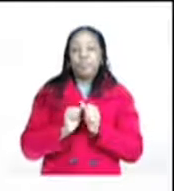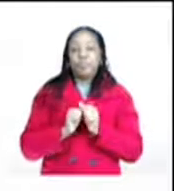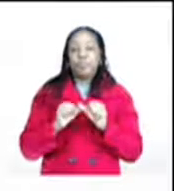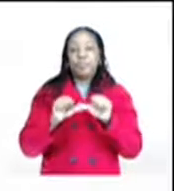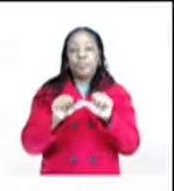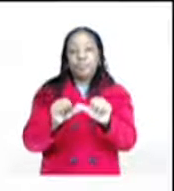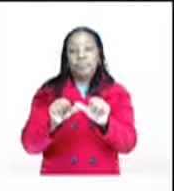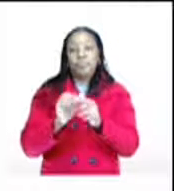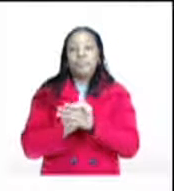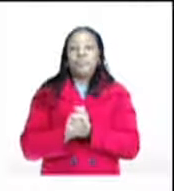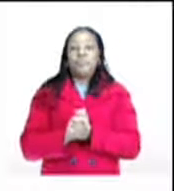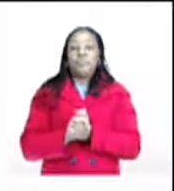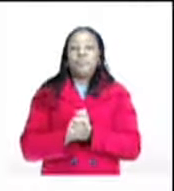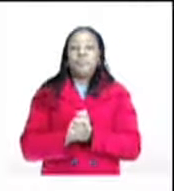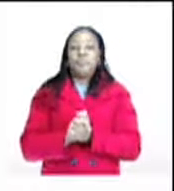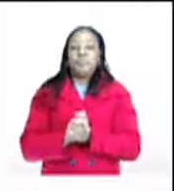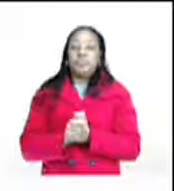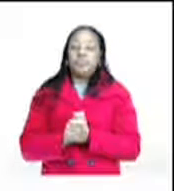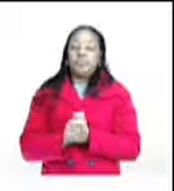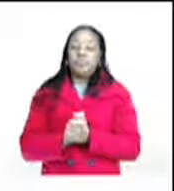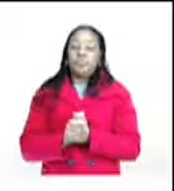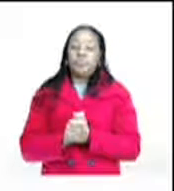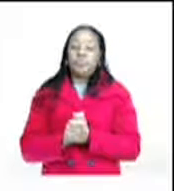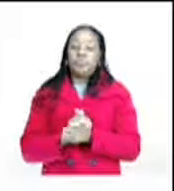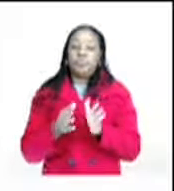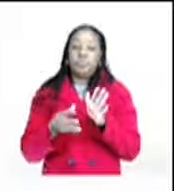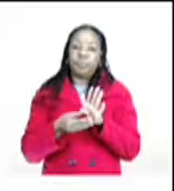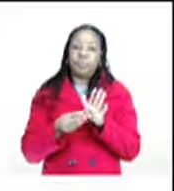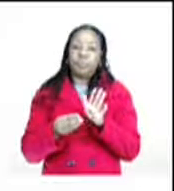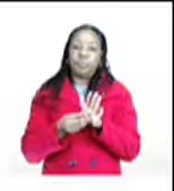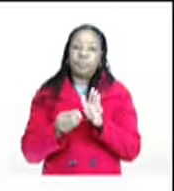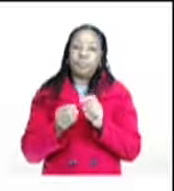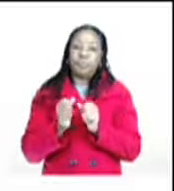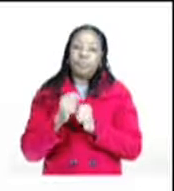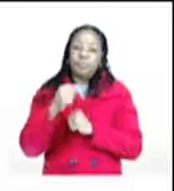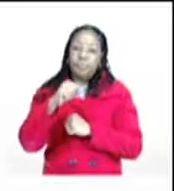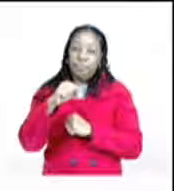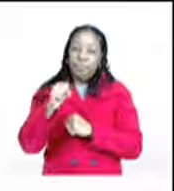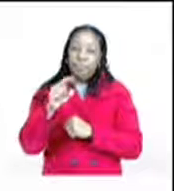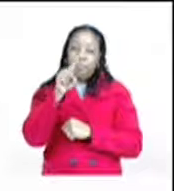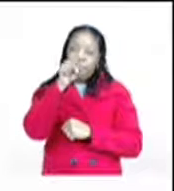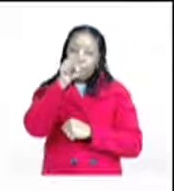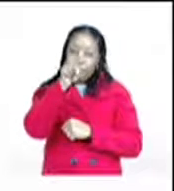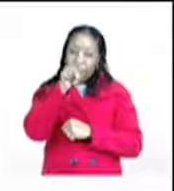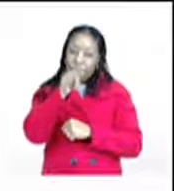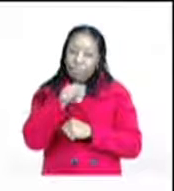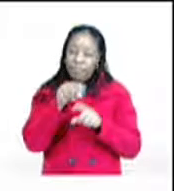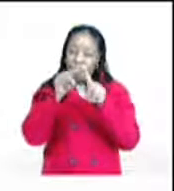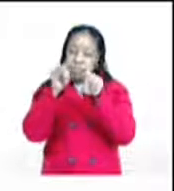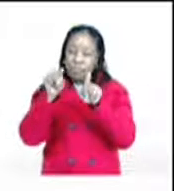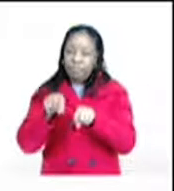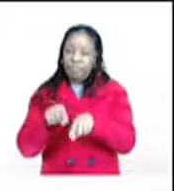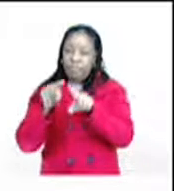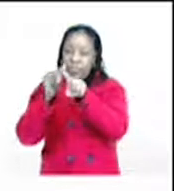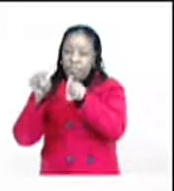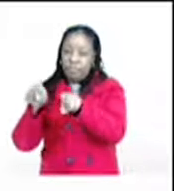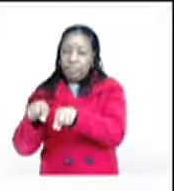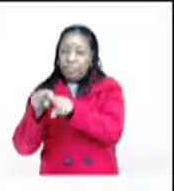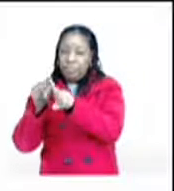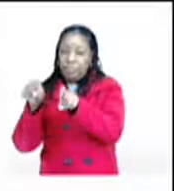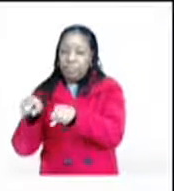Now let's copy and write letter L in all the blocks on